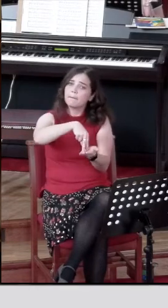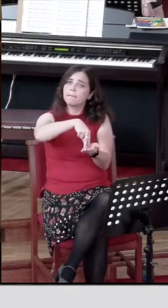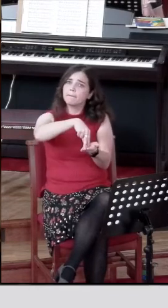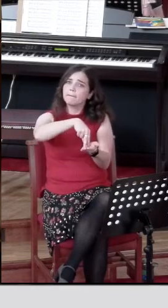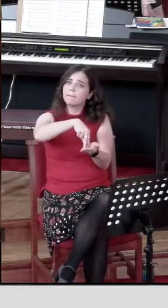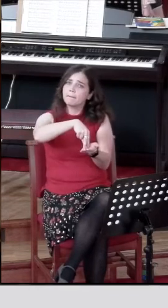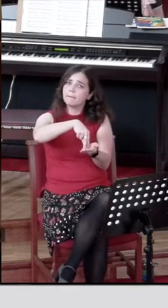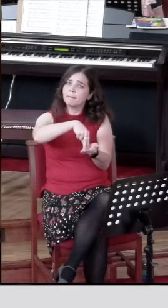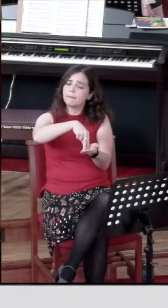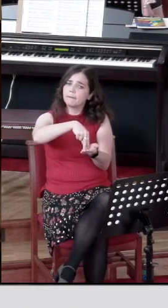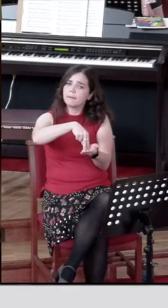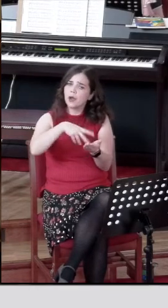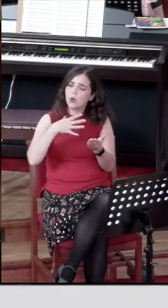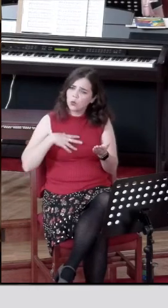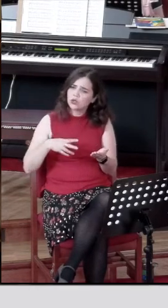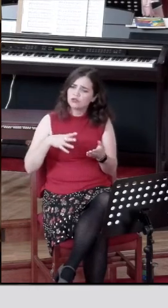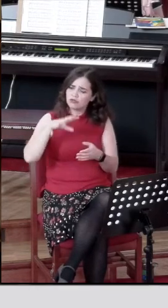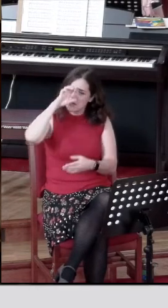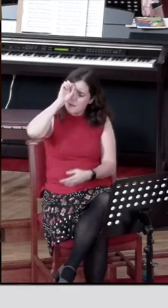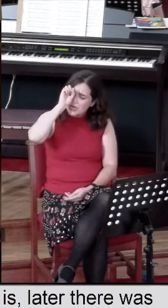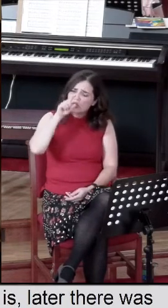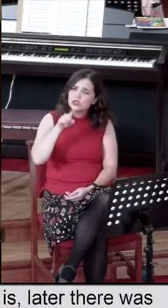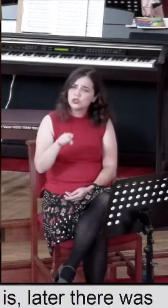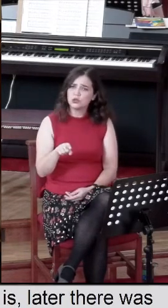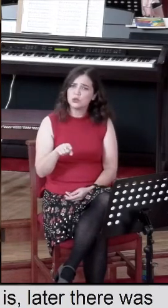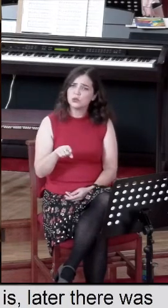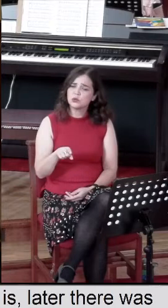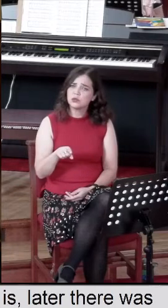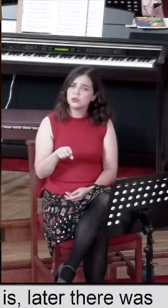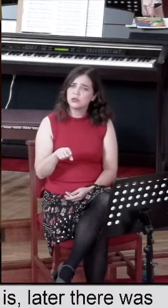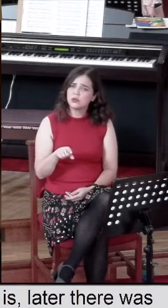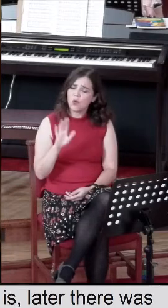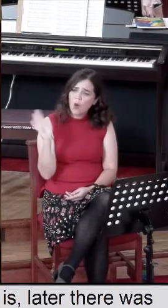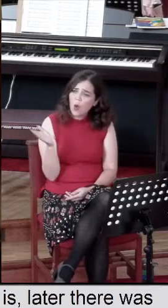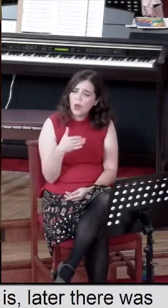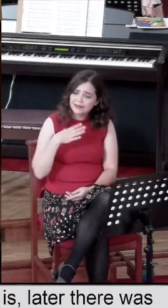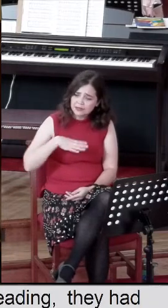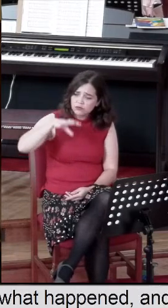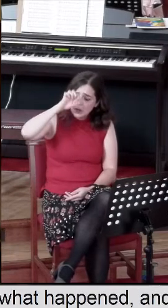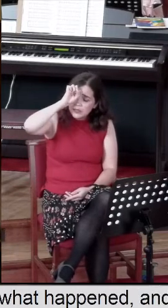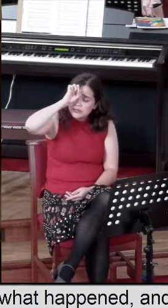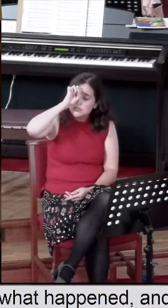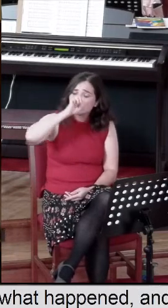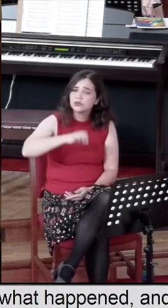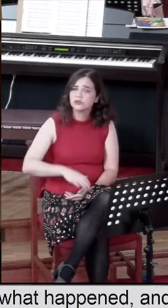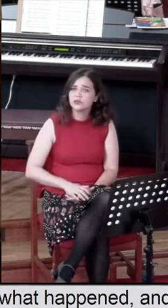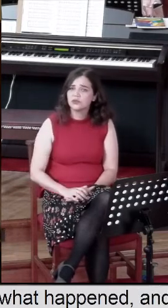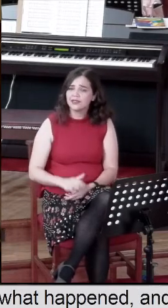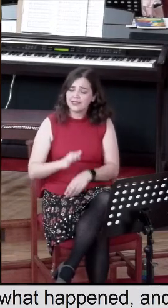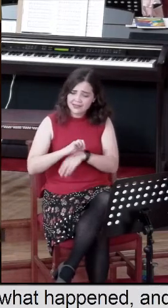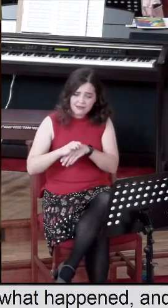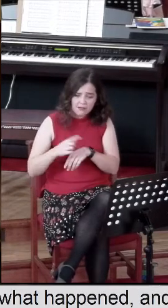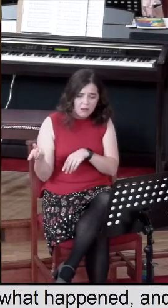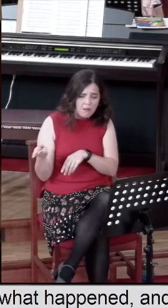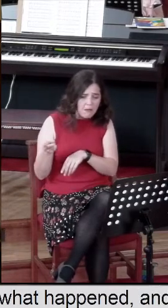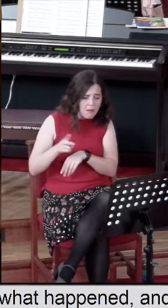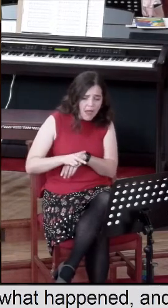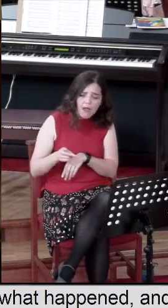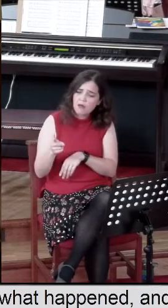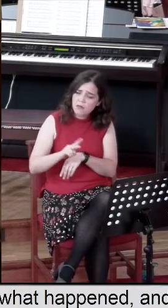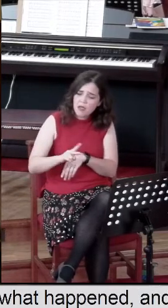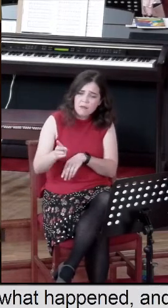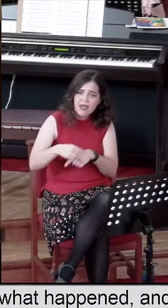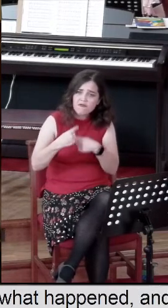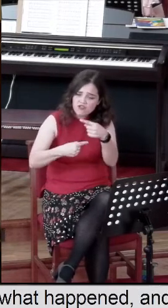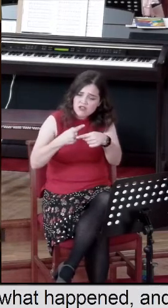the scriptures. And he said, I want to remind you of these things. And we all need reminding. And Easter comes round every year, but we still